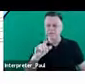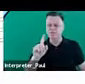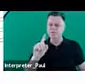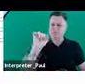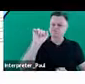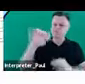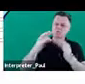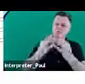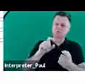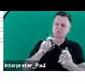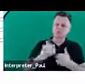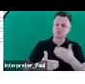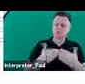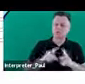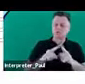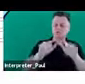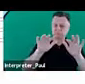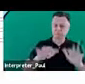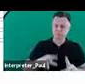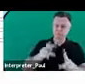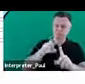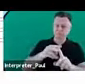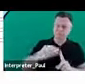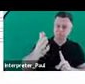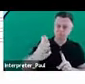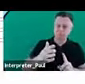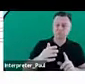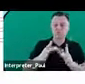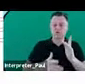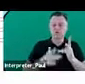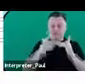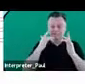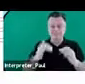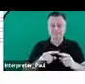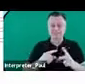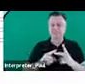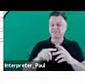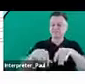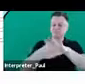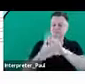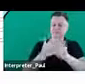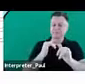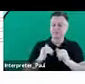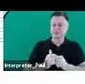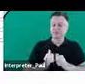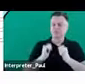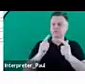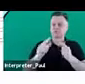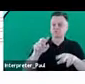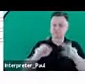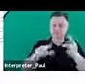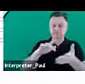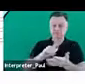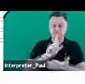involves in the application form, through to online tests, the video interview or the assessment centre. And that